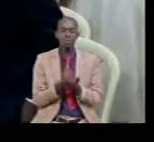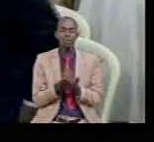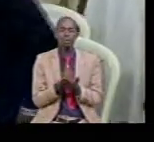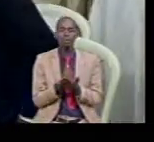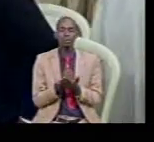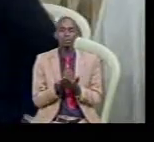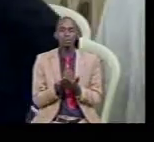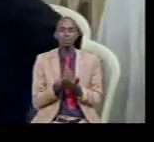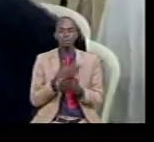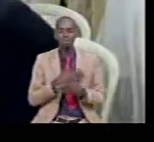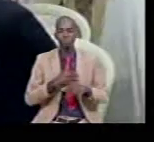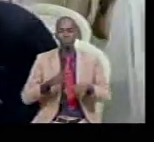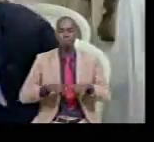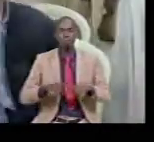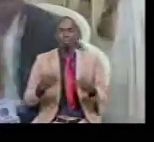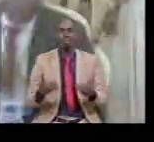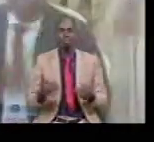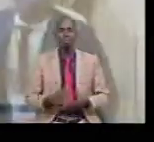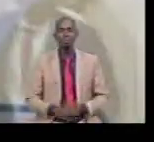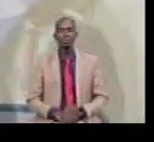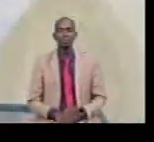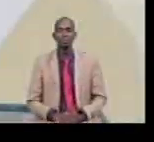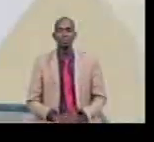be seated, please.